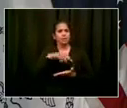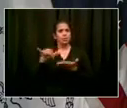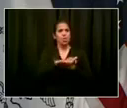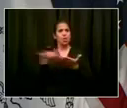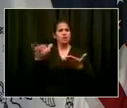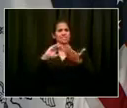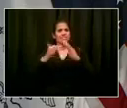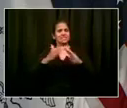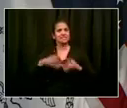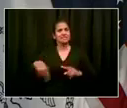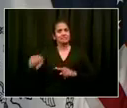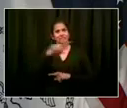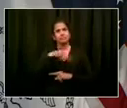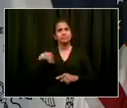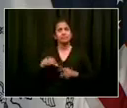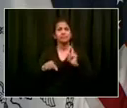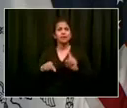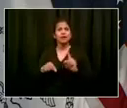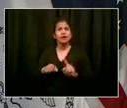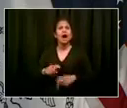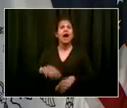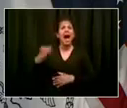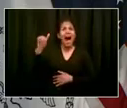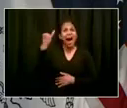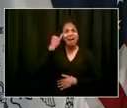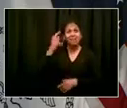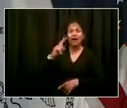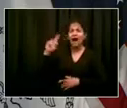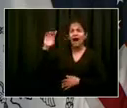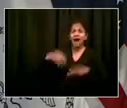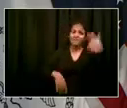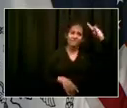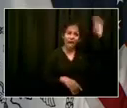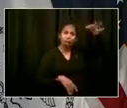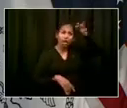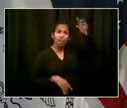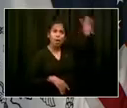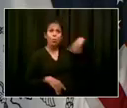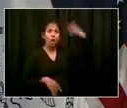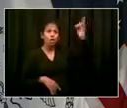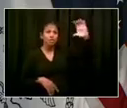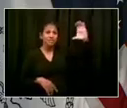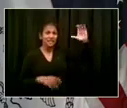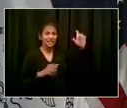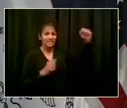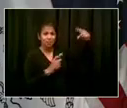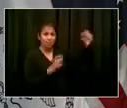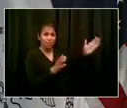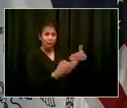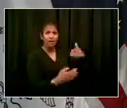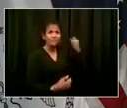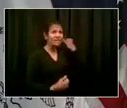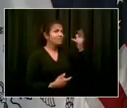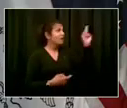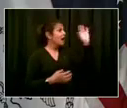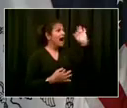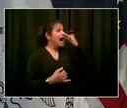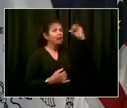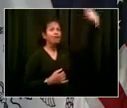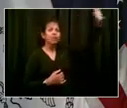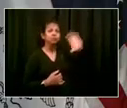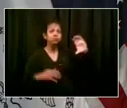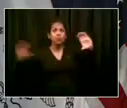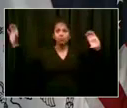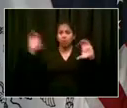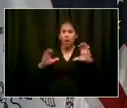the borrowing moot. And I want to emphasize that. If the right stimulus comes along, we don't need to borrow, we don't want to borrow. The only reason we're going